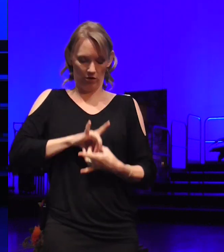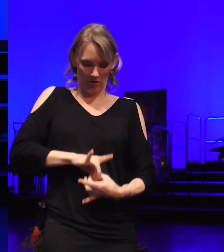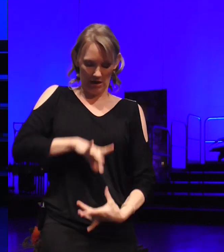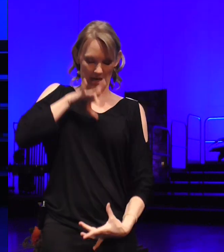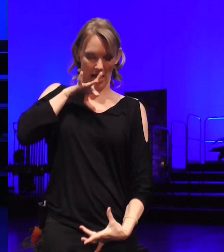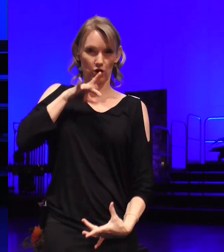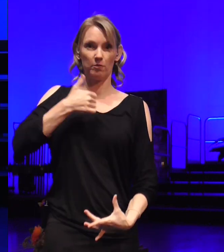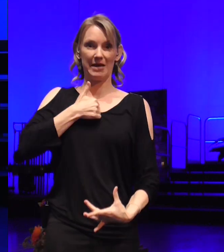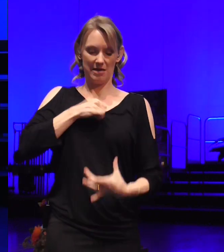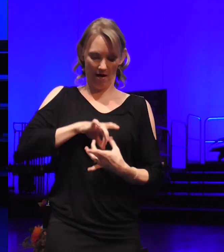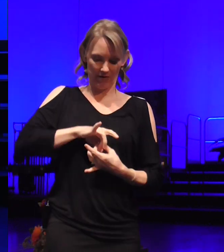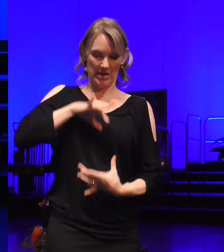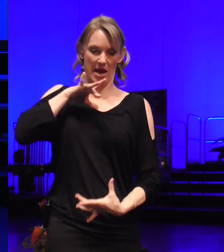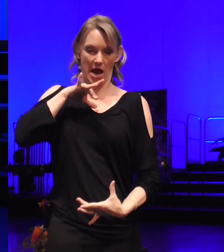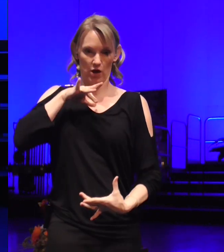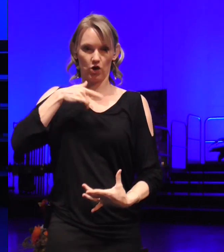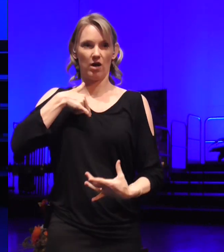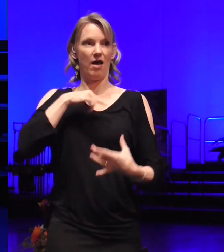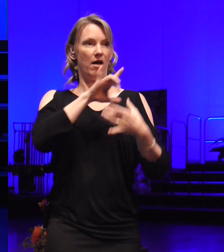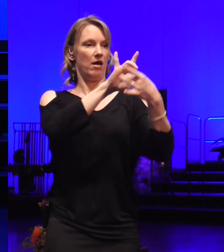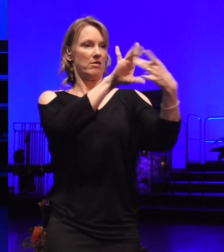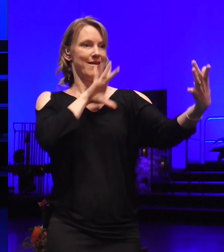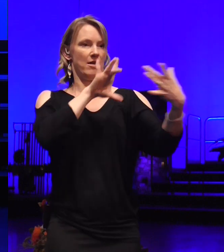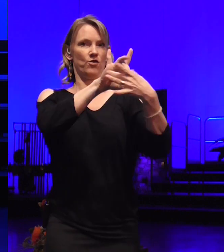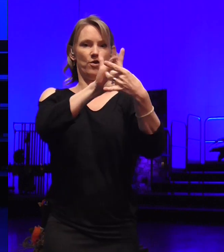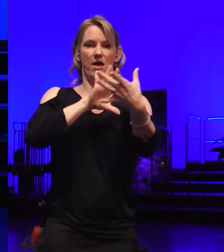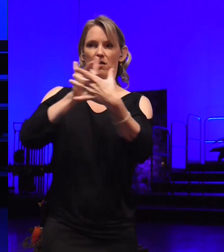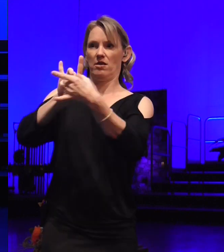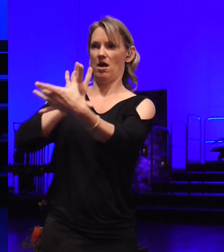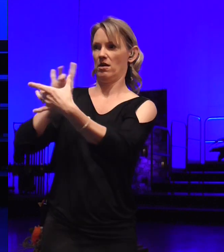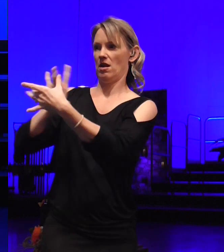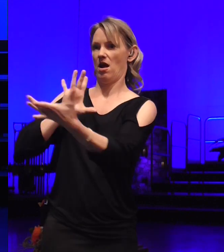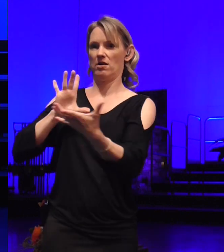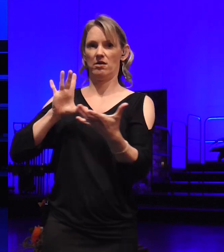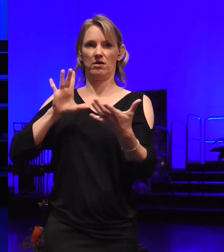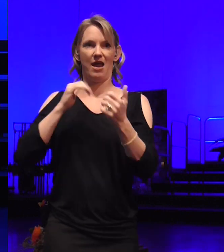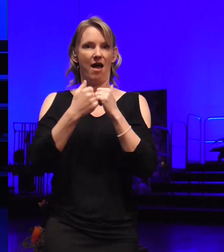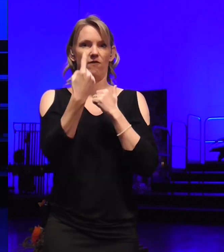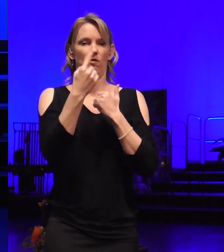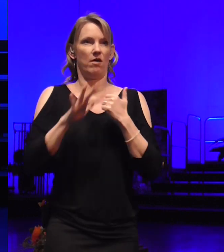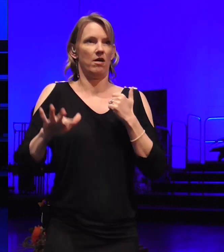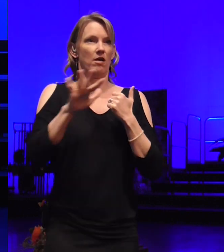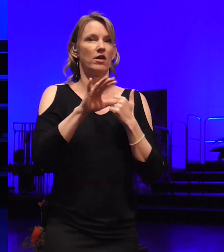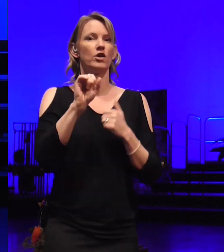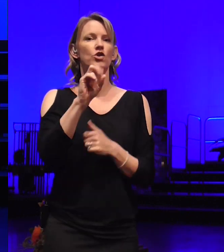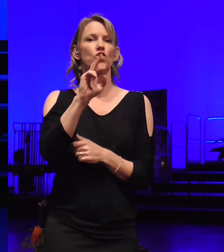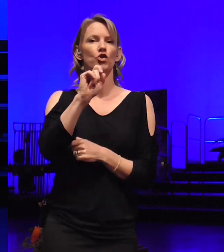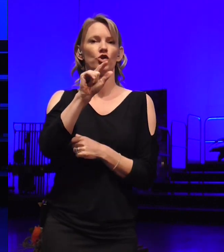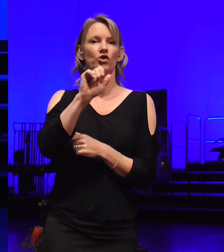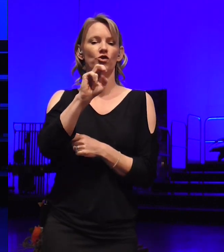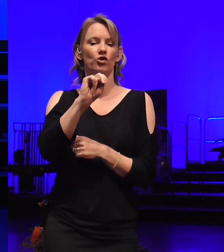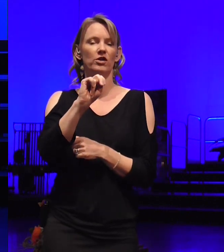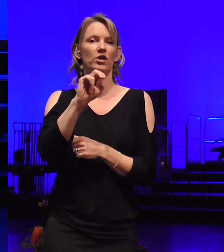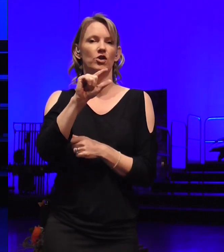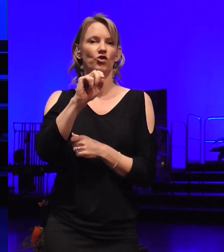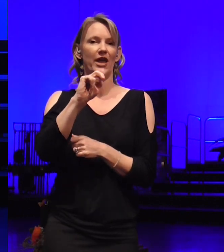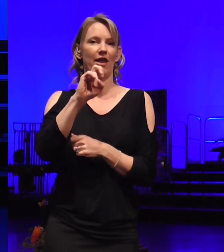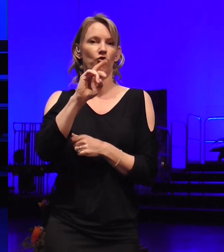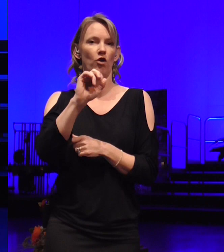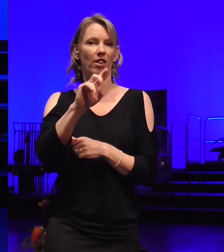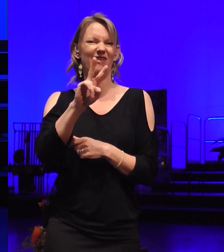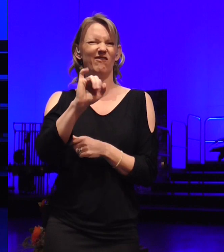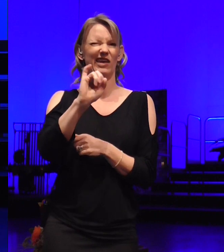from myself, but from everyone else around me as well. The Surgeon General, Dr.